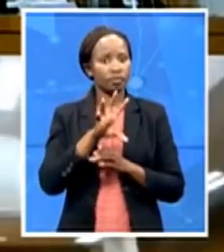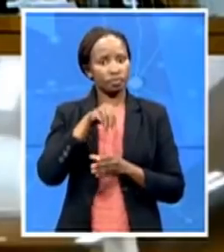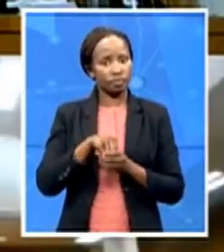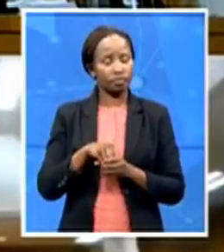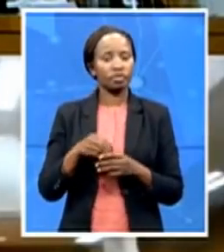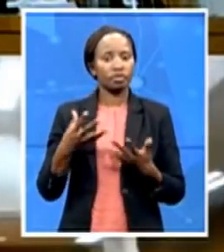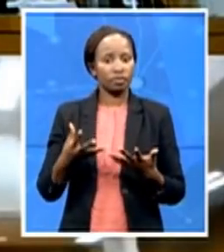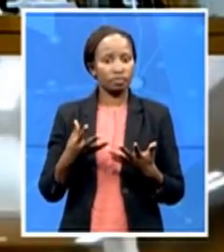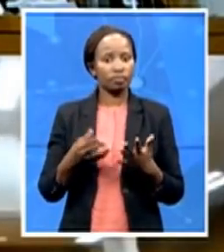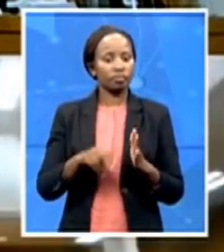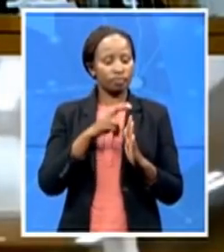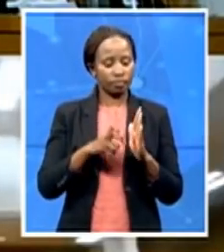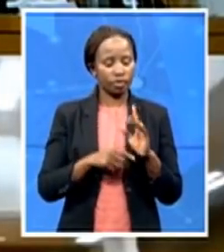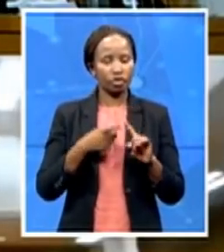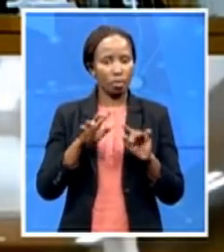alone is